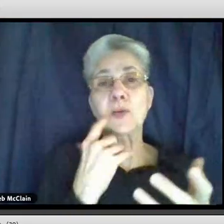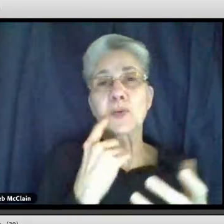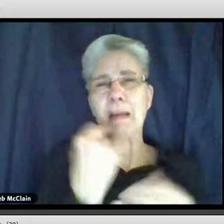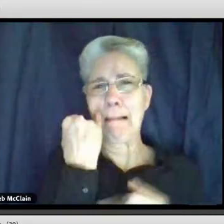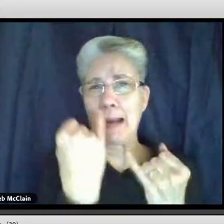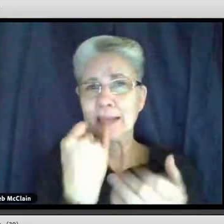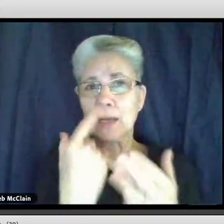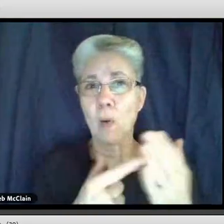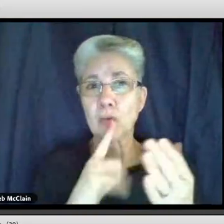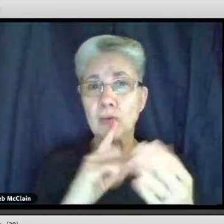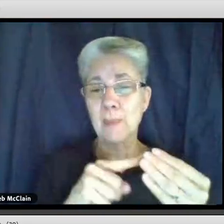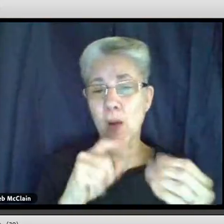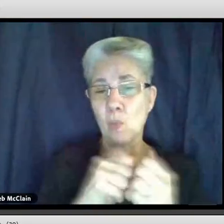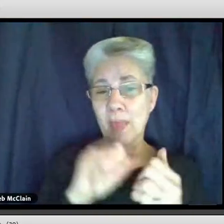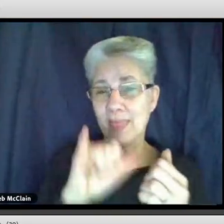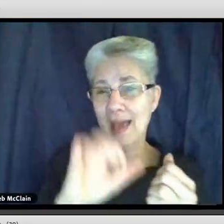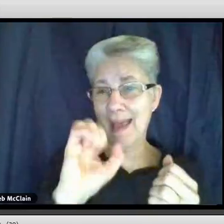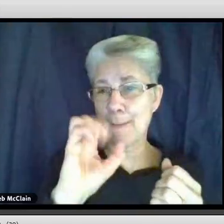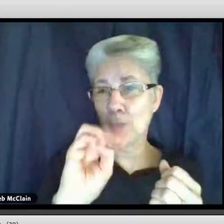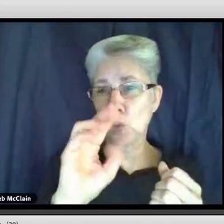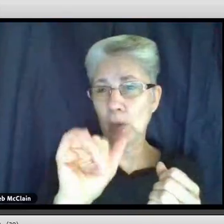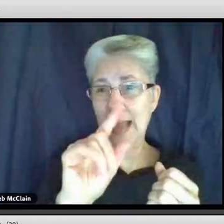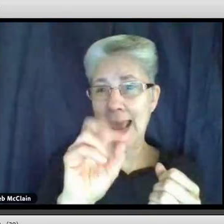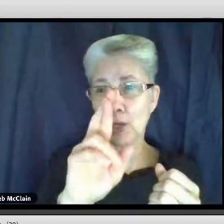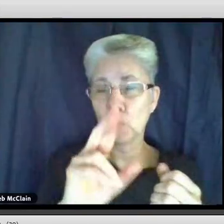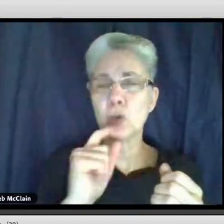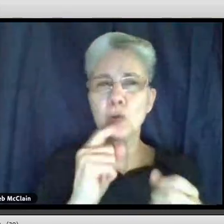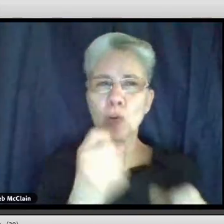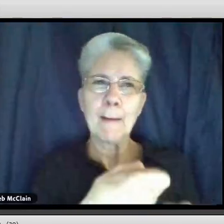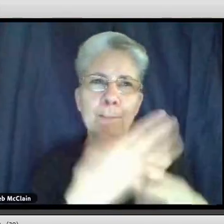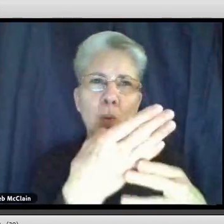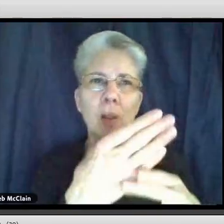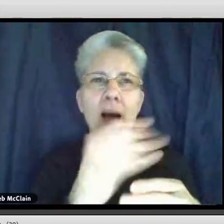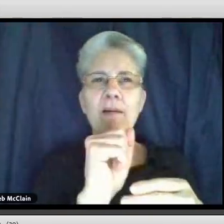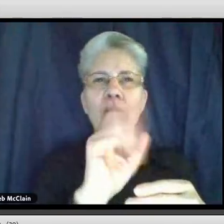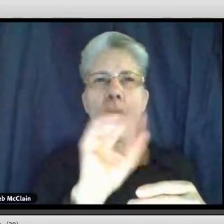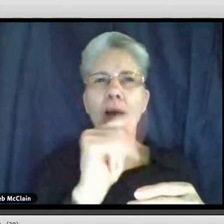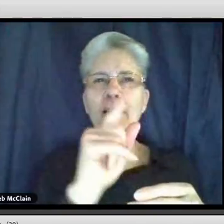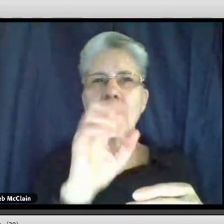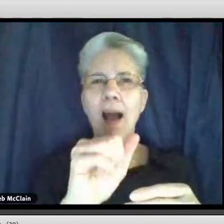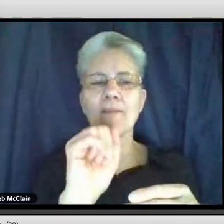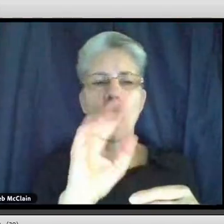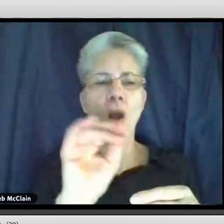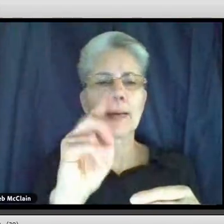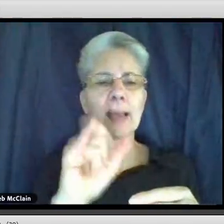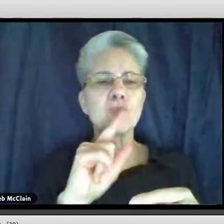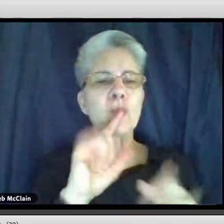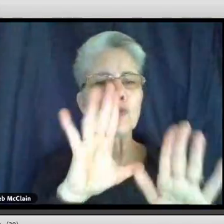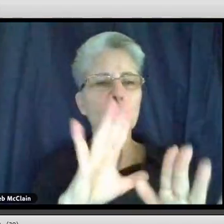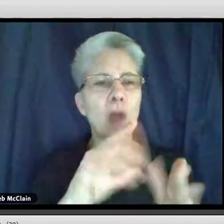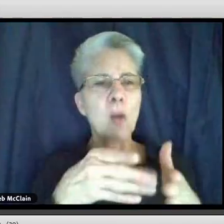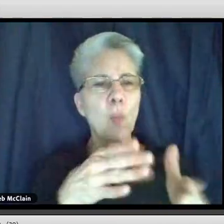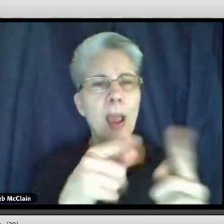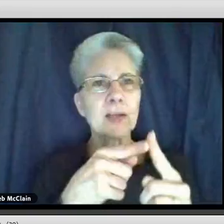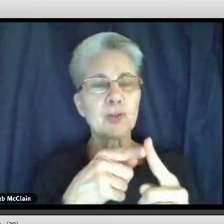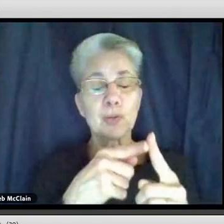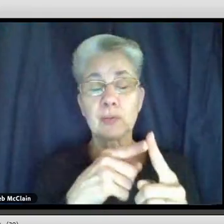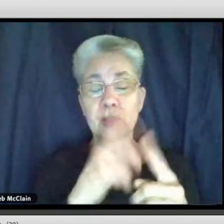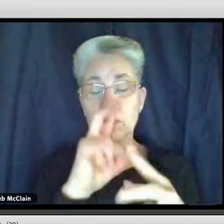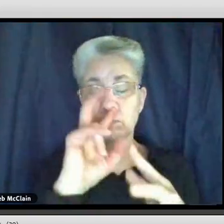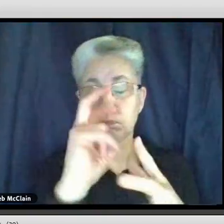idea of what we're talking about here, you can go to the Internet Archive Arcade. It's also a really great way to lose like hours of your